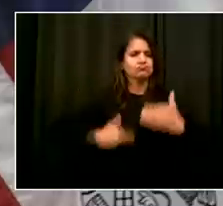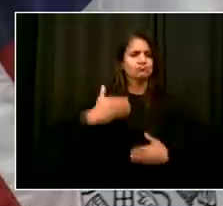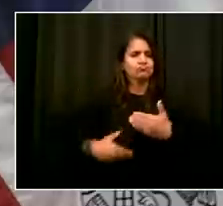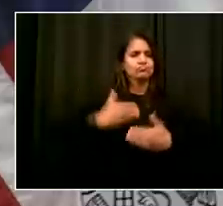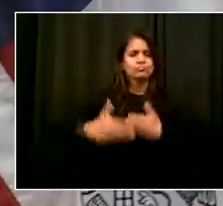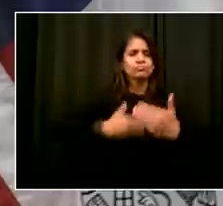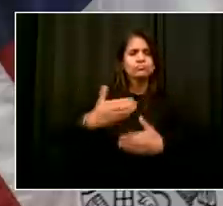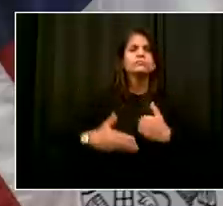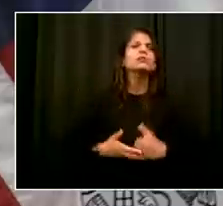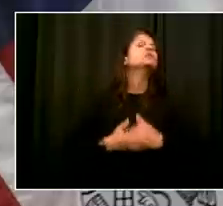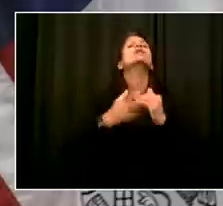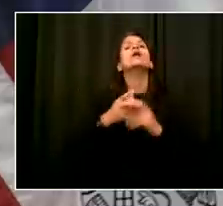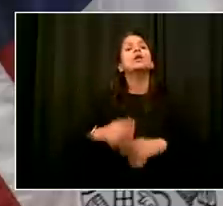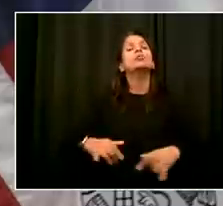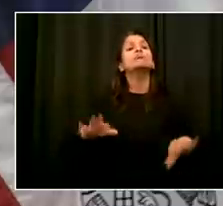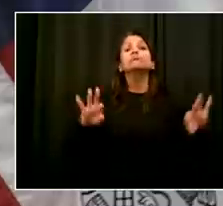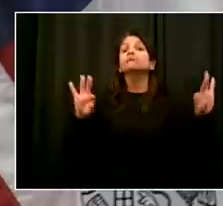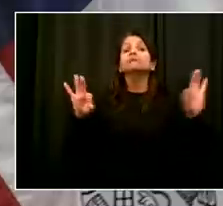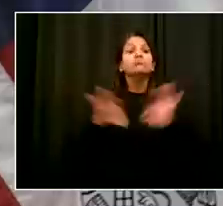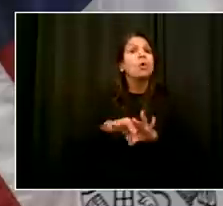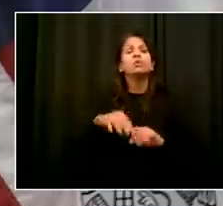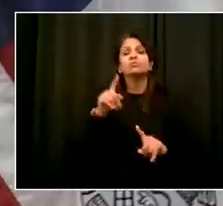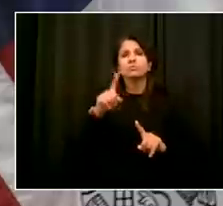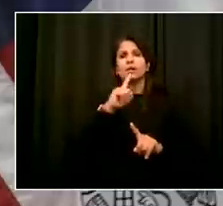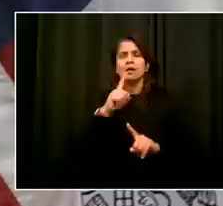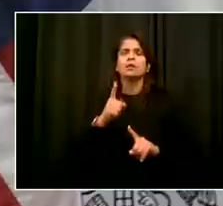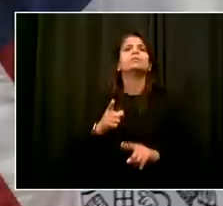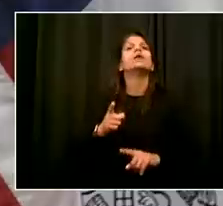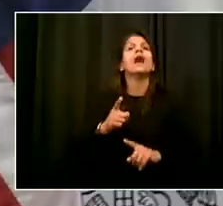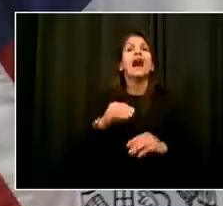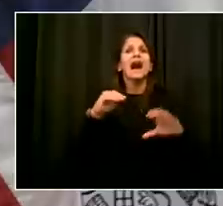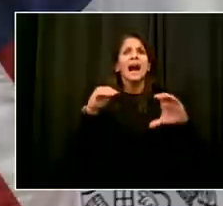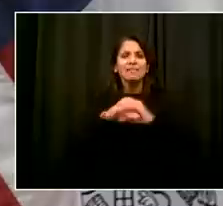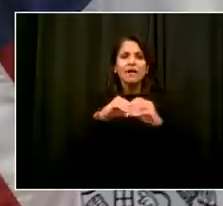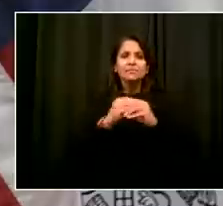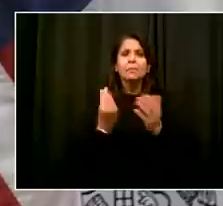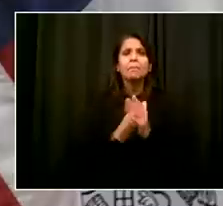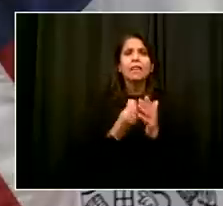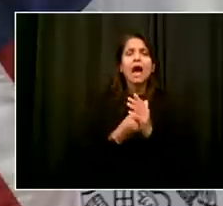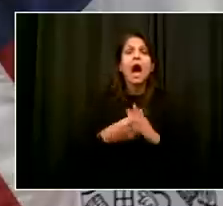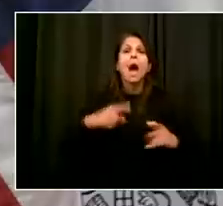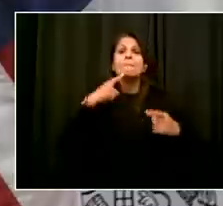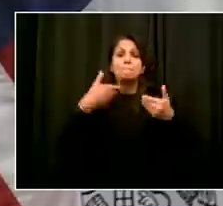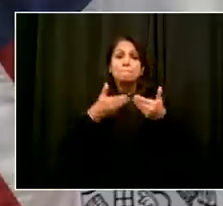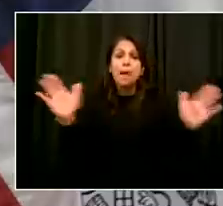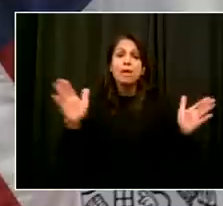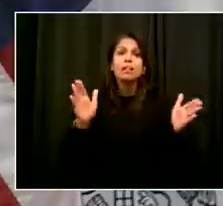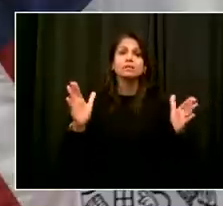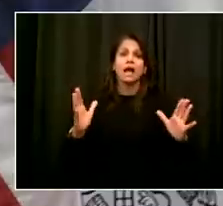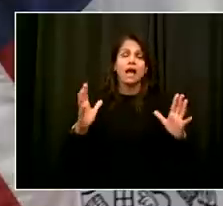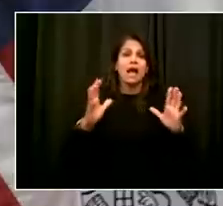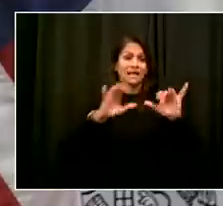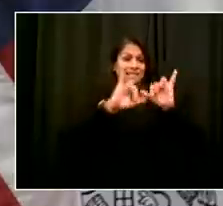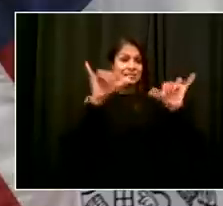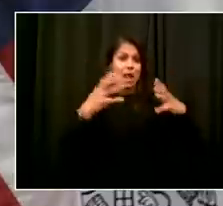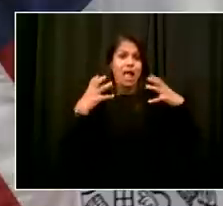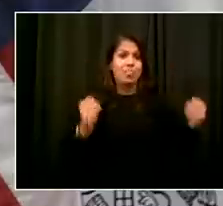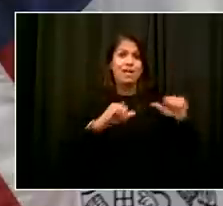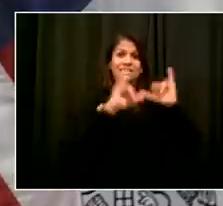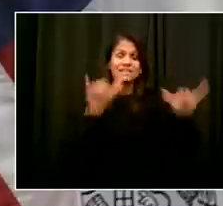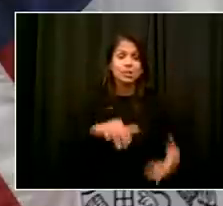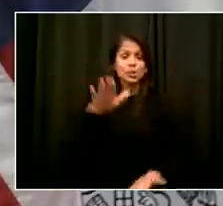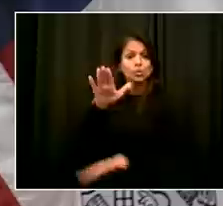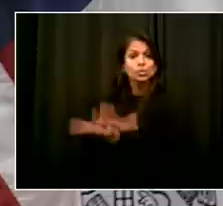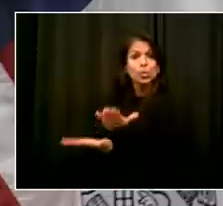health system. Whether it's Department of Health, whether it's health and hospitals, or test and trace core, including the Take Care initiative that we talked